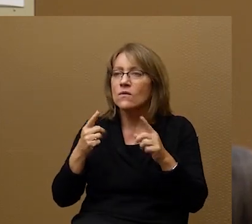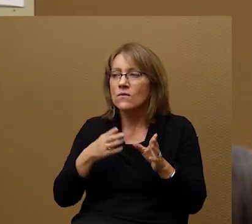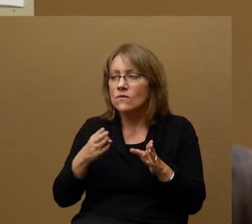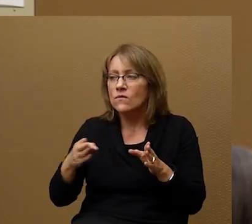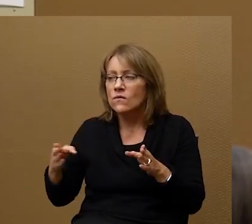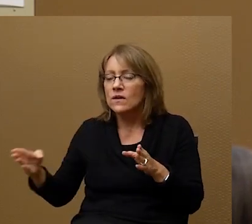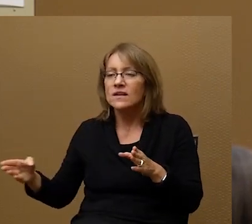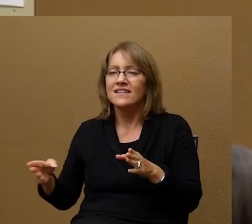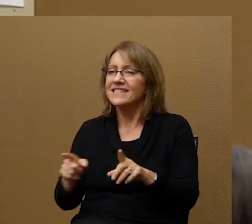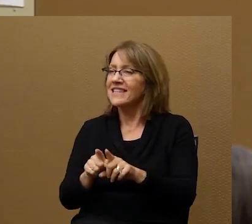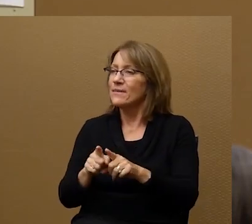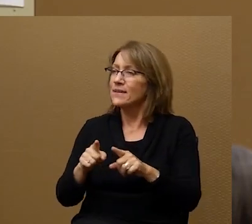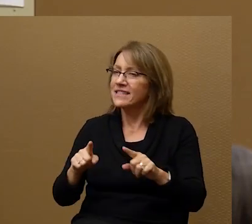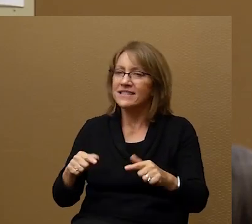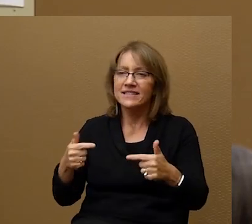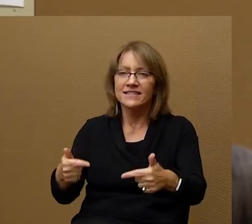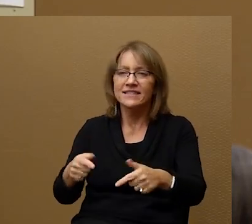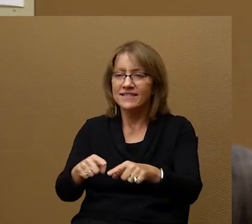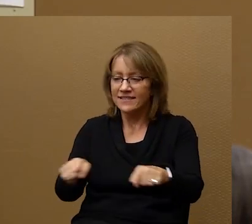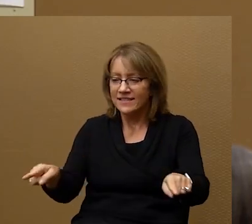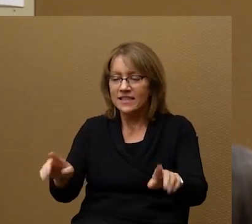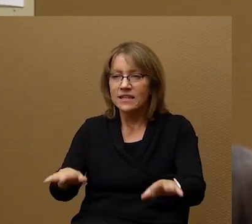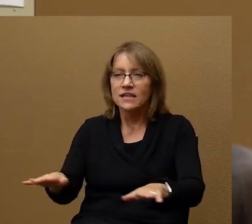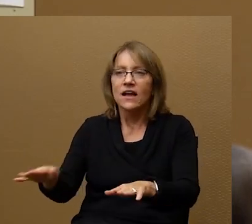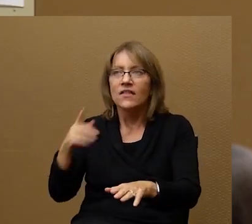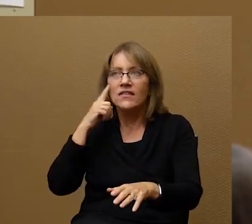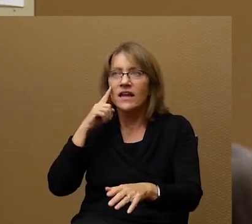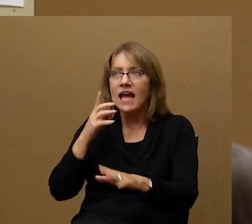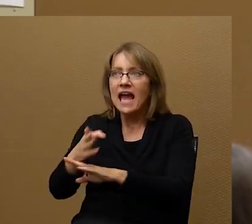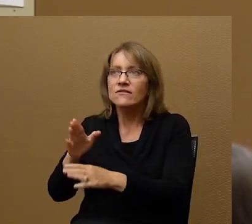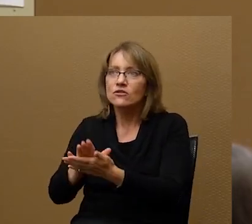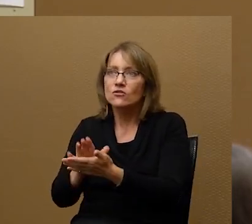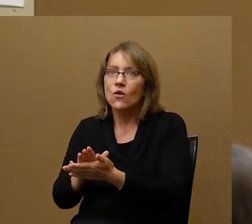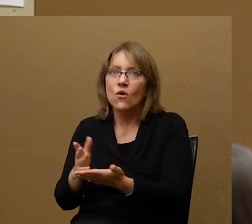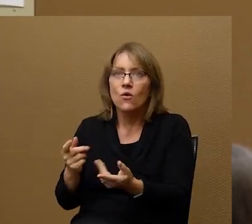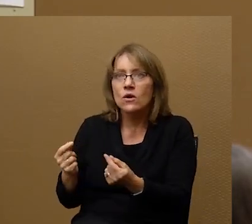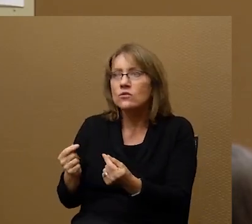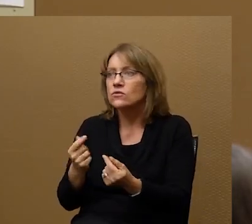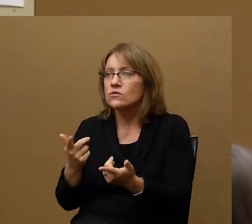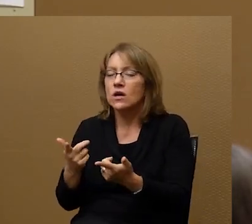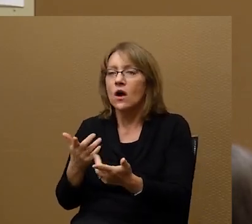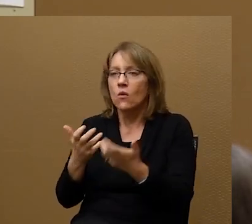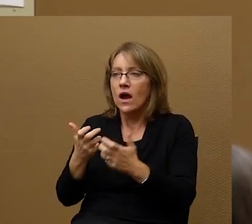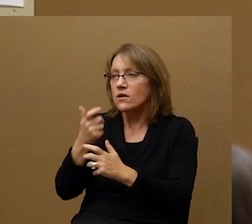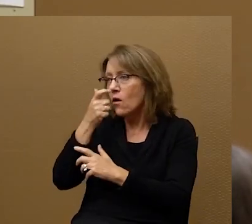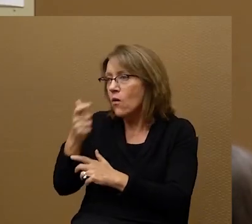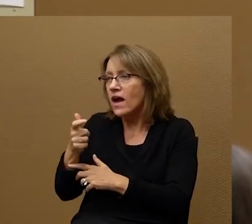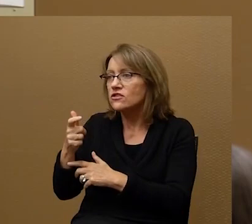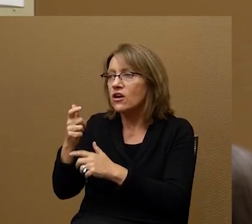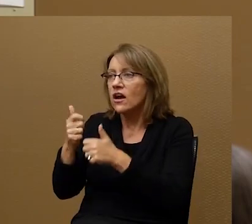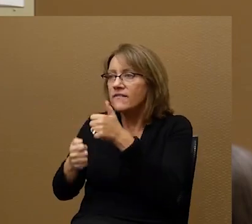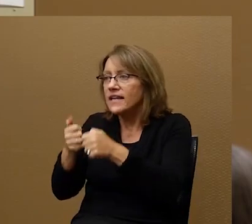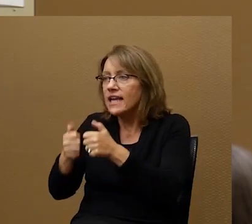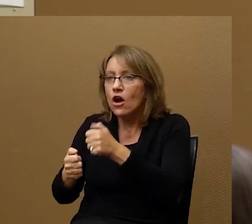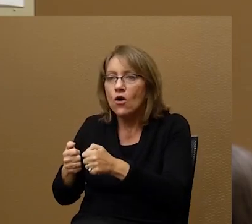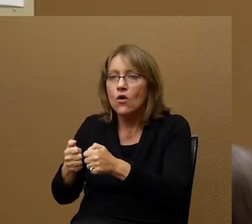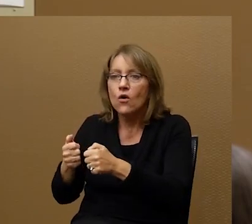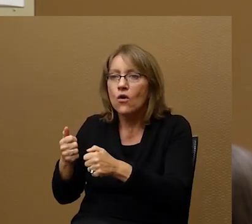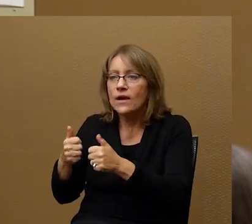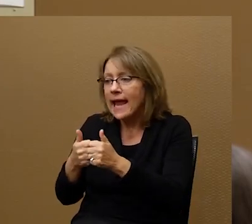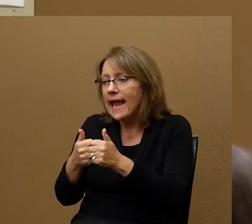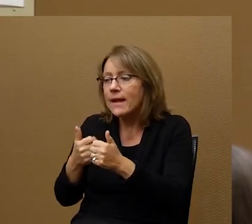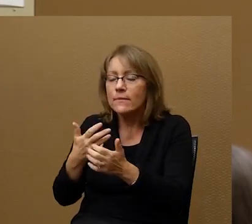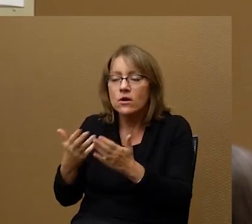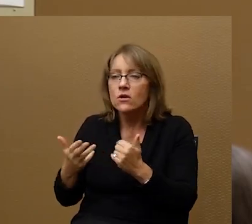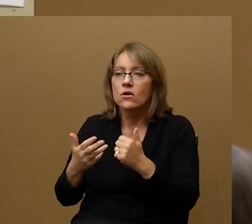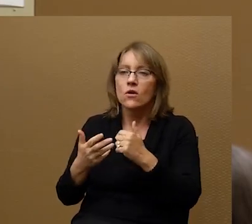so many of our kids, they think about what they're going to do after school. They really want those video games. You guys might have a to-do list that is like, when I'm done with